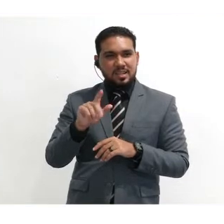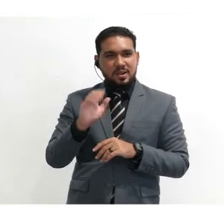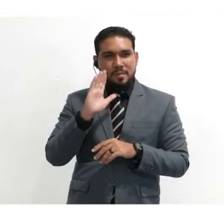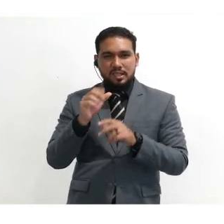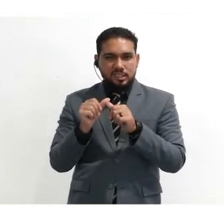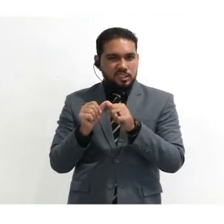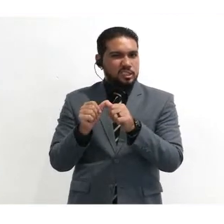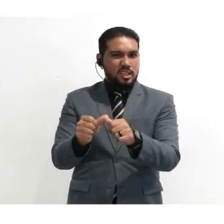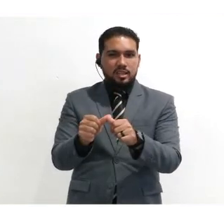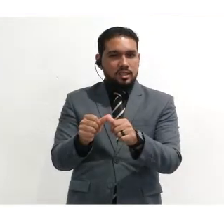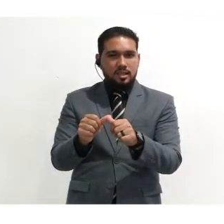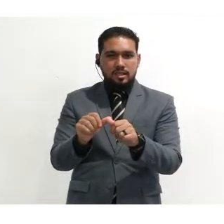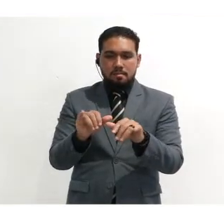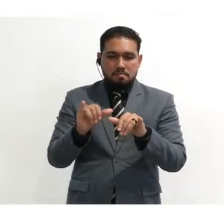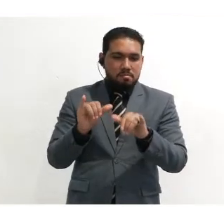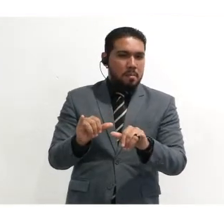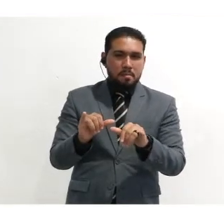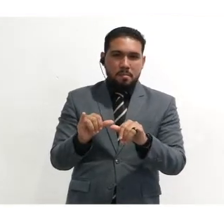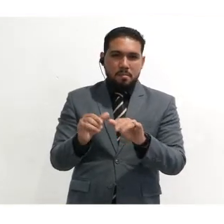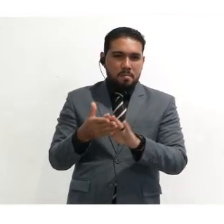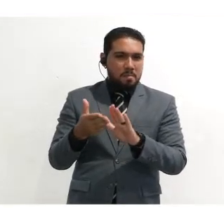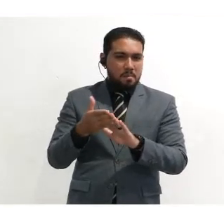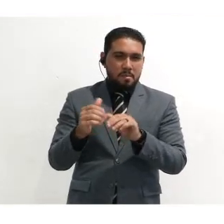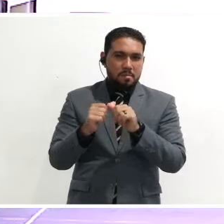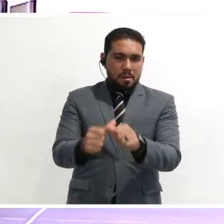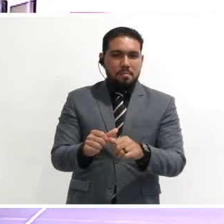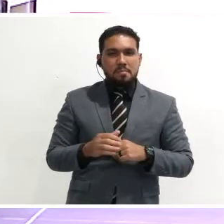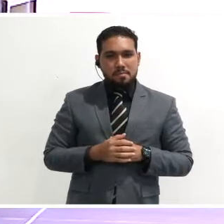time, the major material. Okay, thank you.